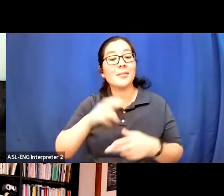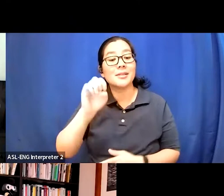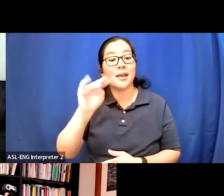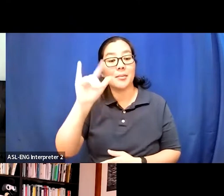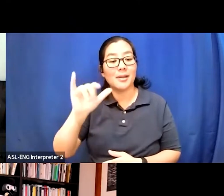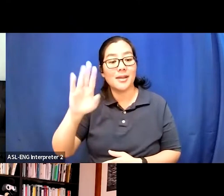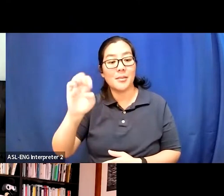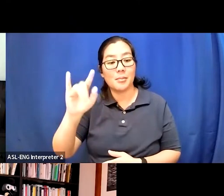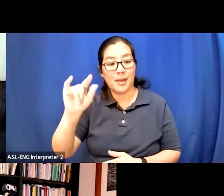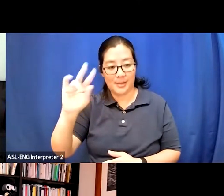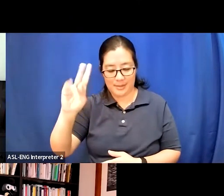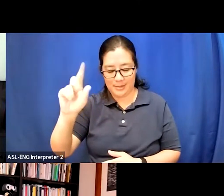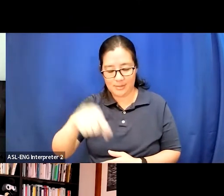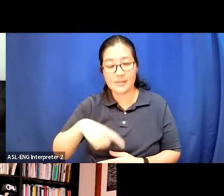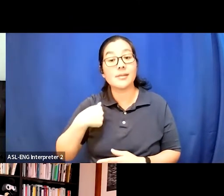and I am the